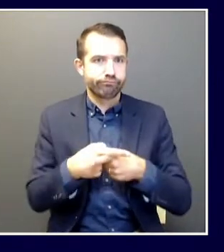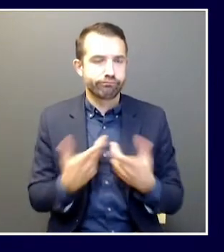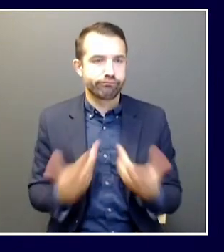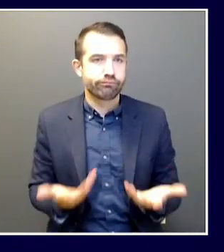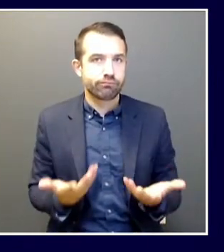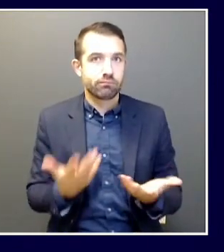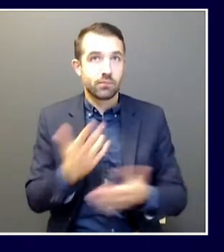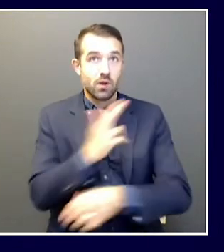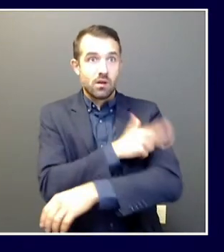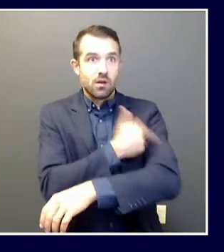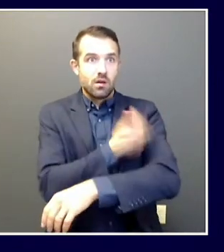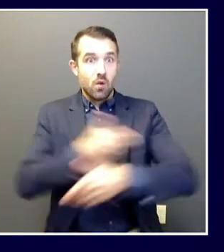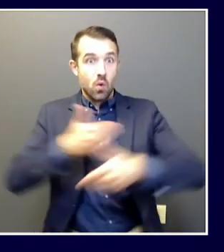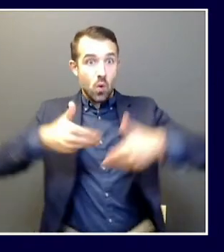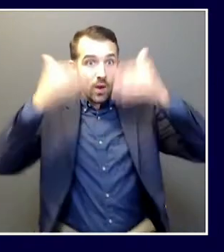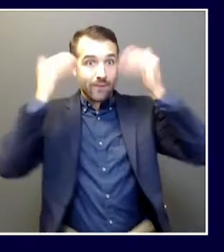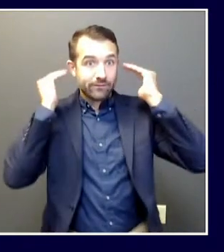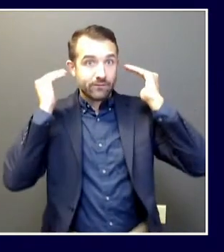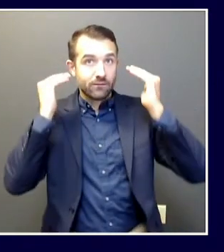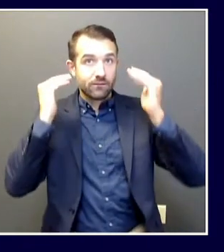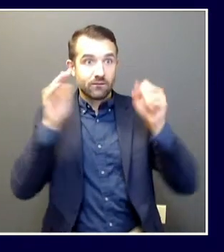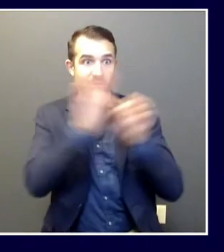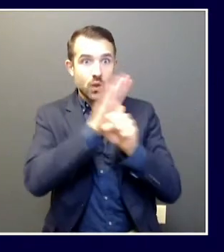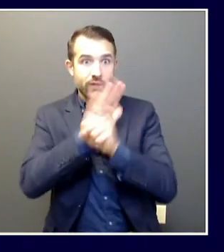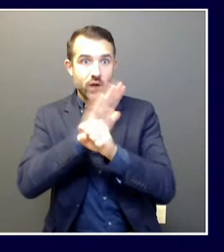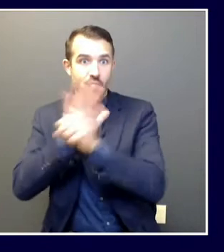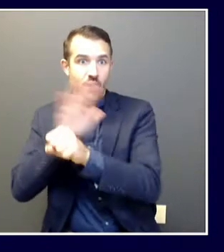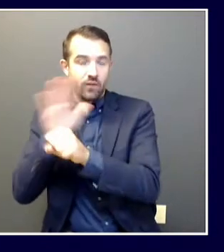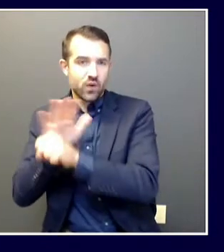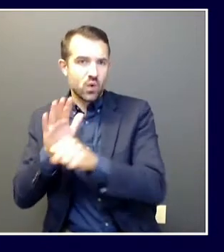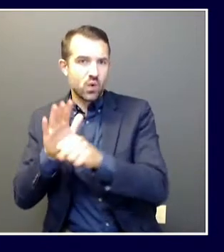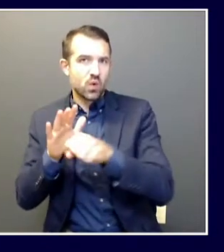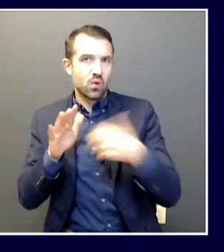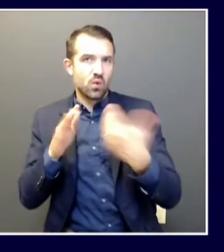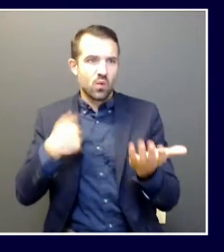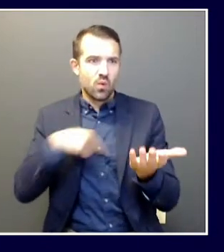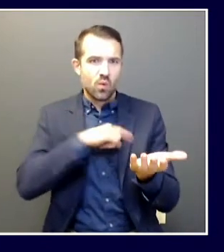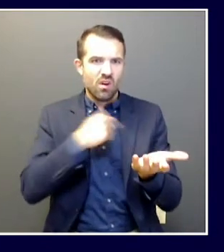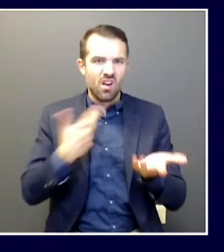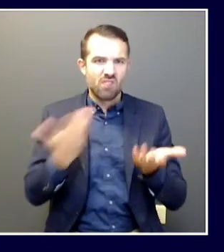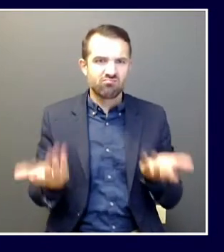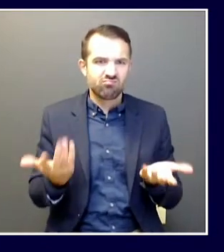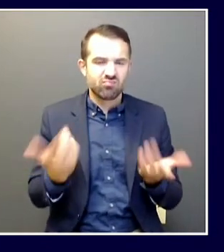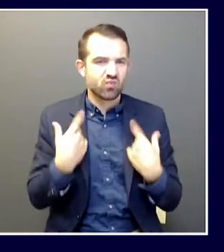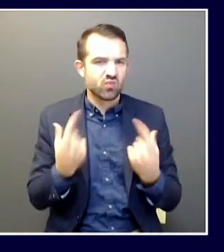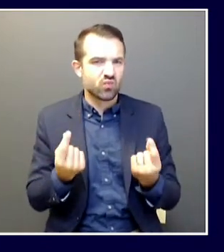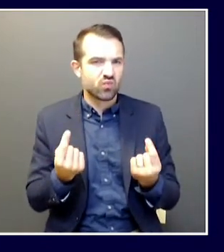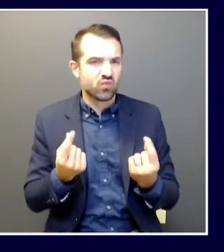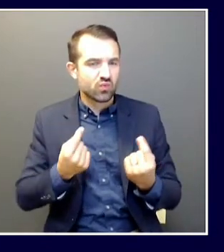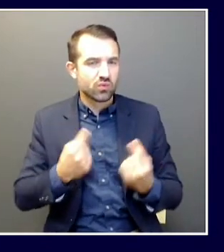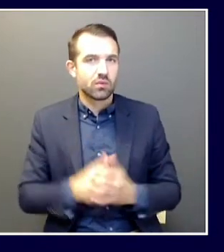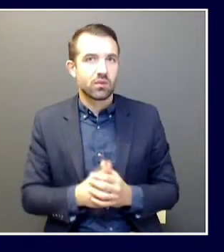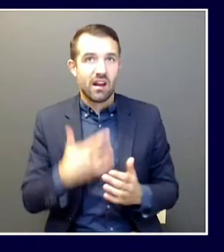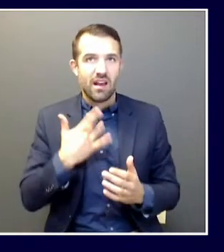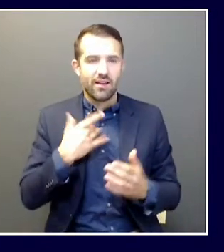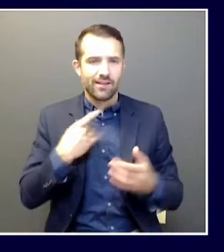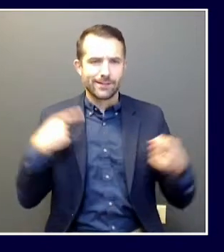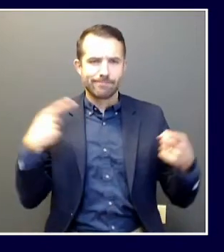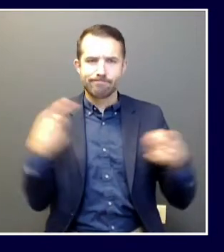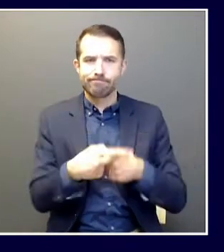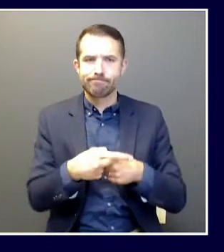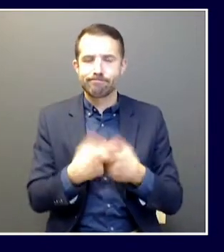from seeking immediate health care or medical care that they might need. I just wanted to ask you